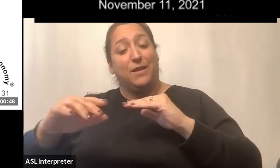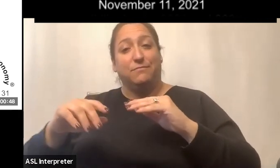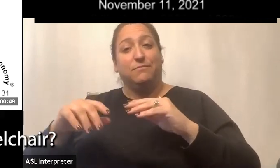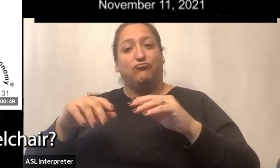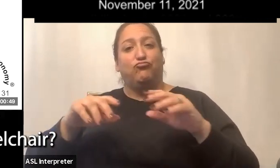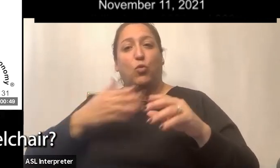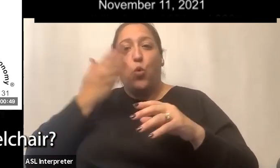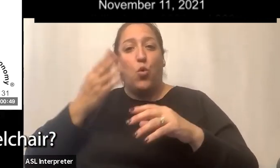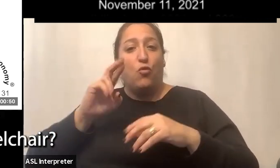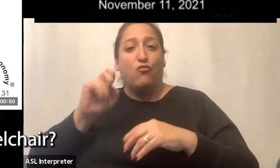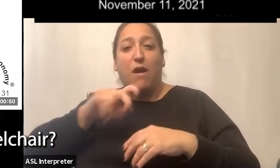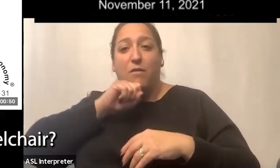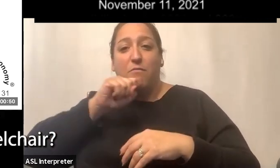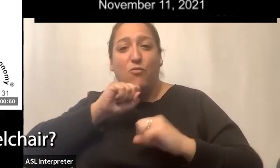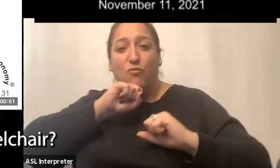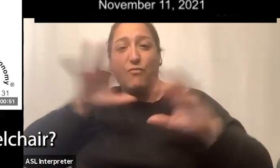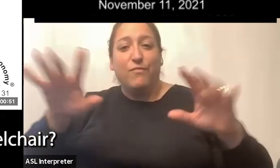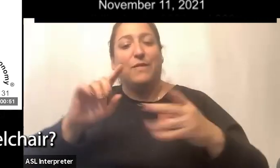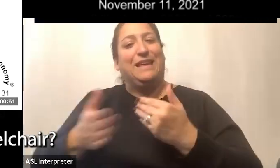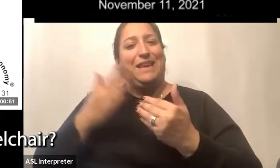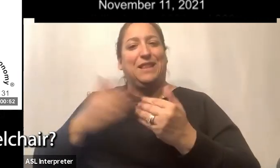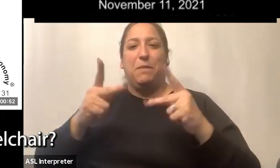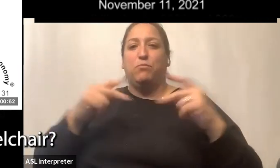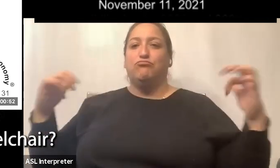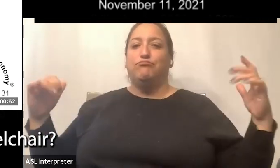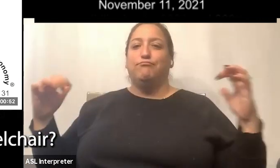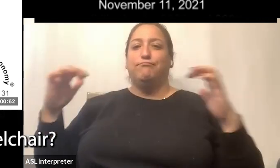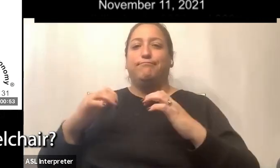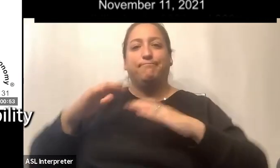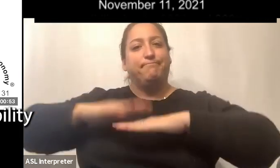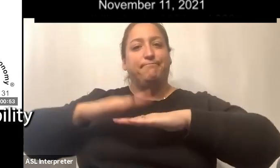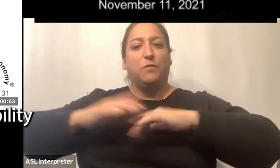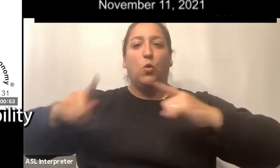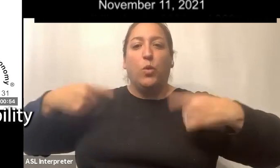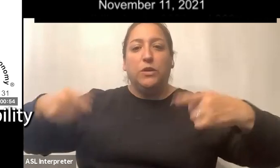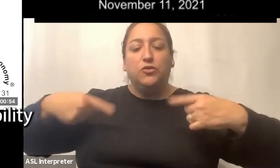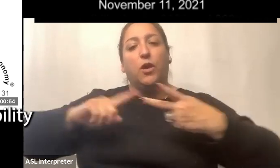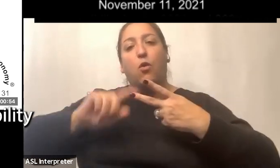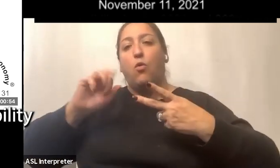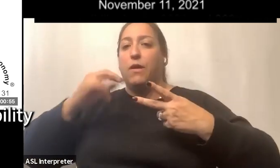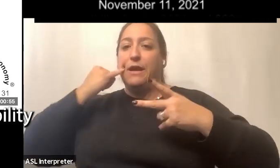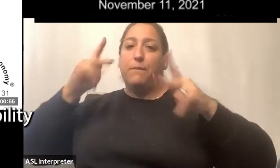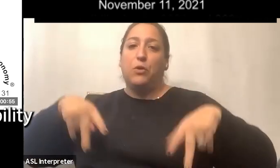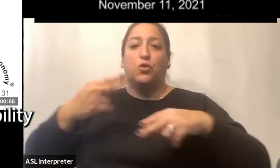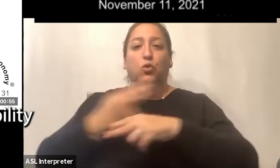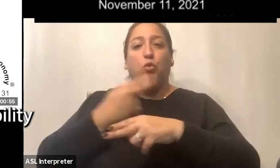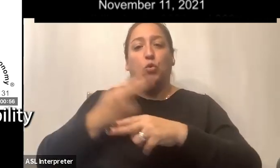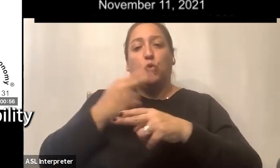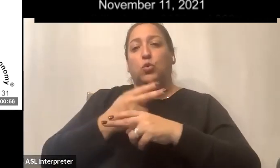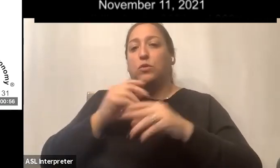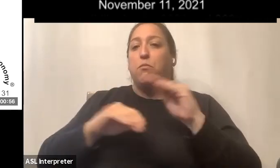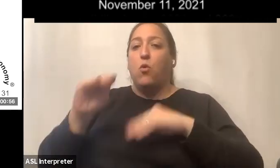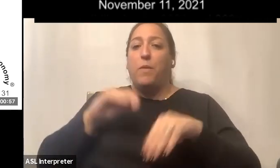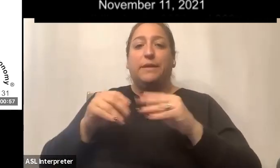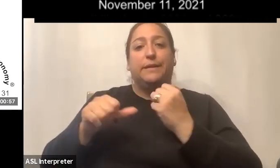rocks, so that it's easy for people to come in to the table in a wheelchair, or if somebody is using a mobility assistance